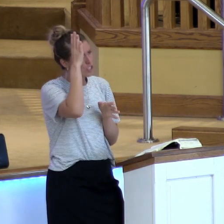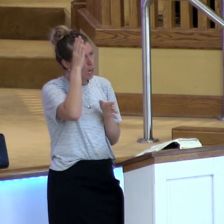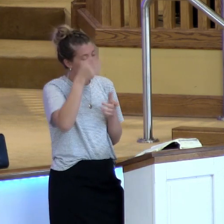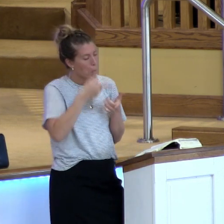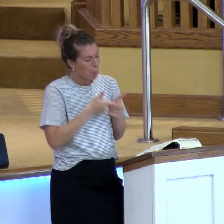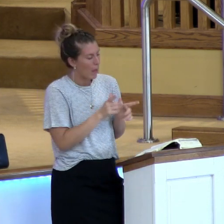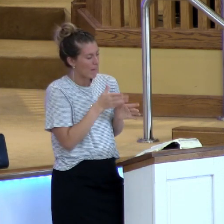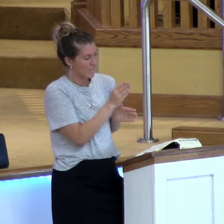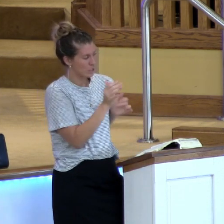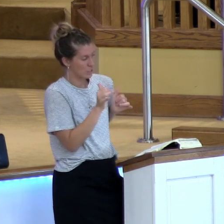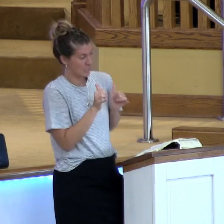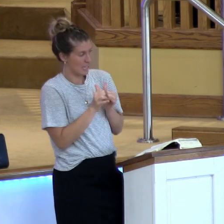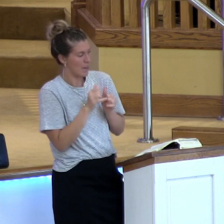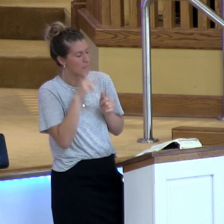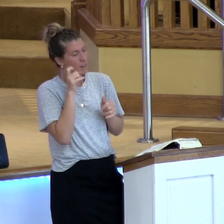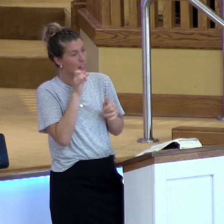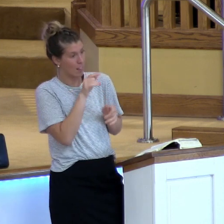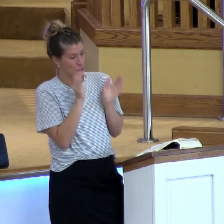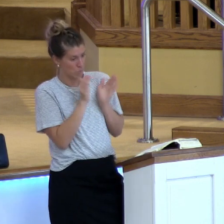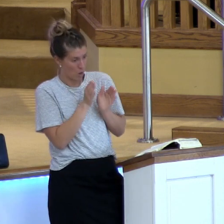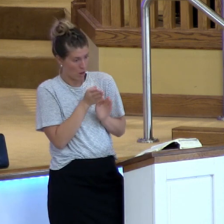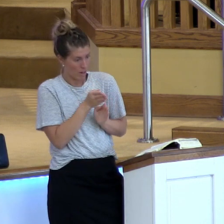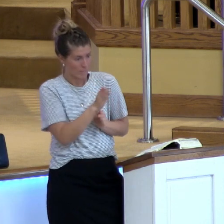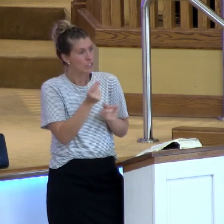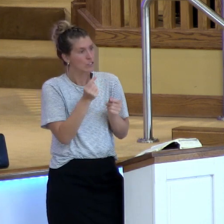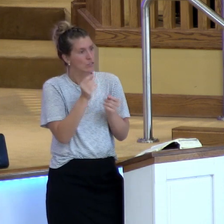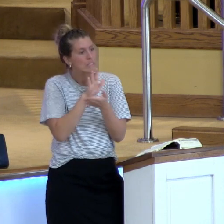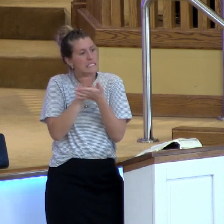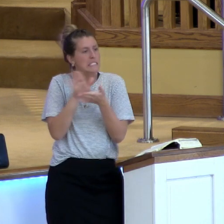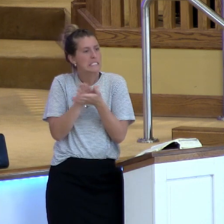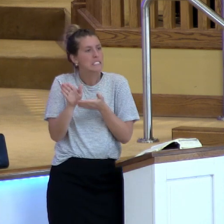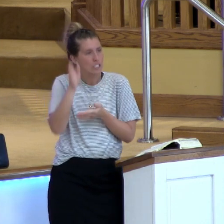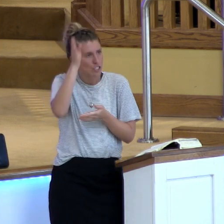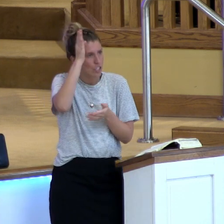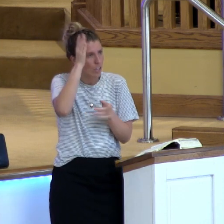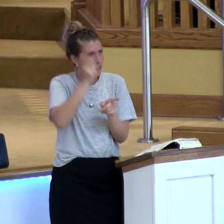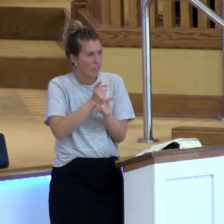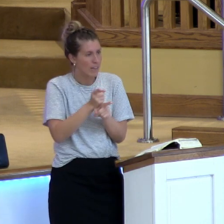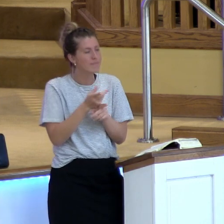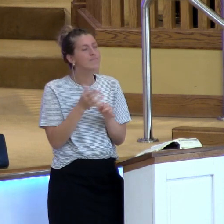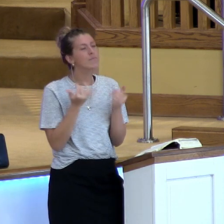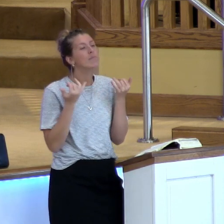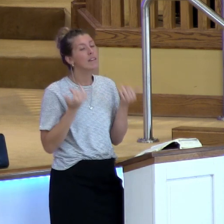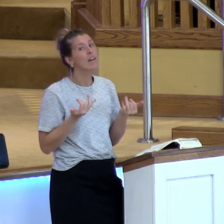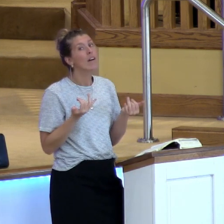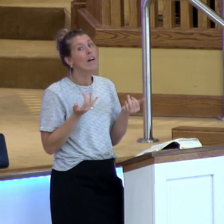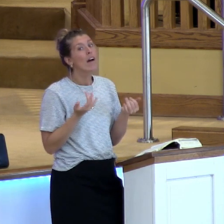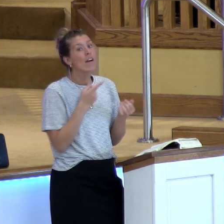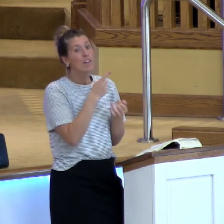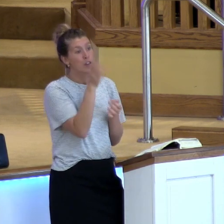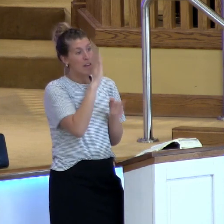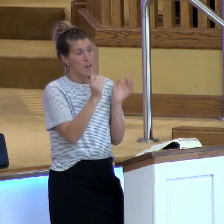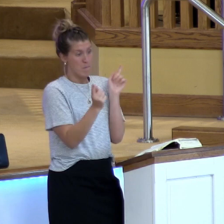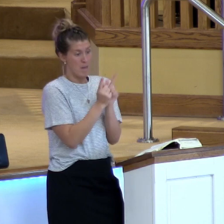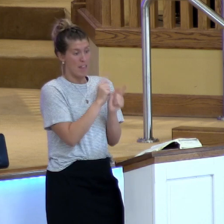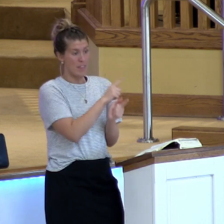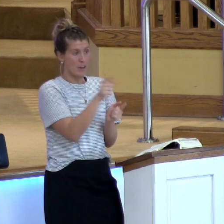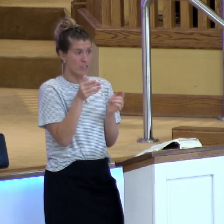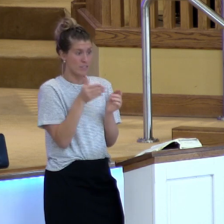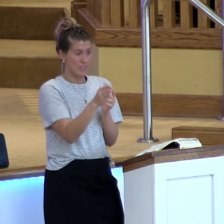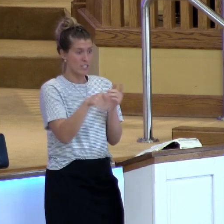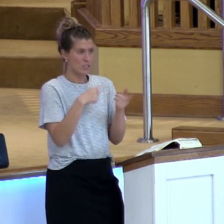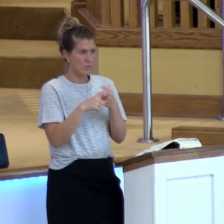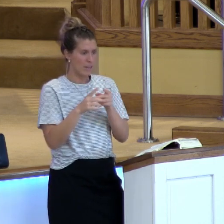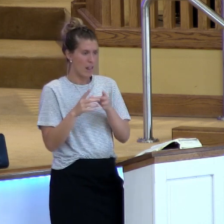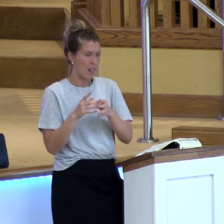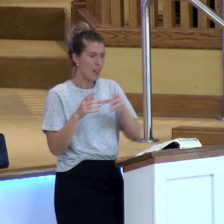them hitch a ride because these little fish are groomers for the sharks. All right? Now, if you've never met those fish, when they get away from the sharks,